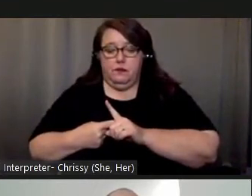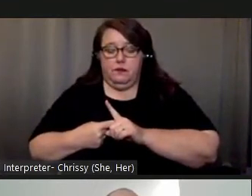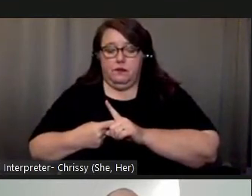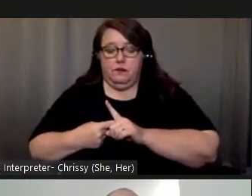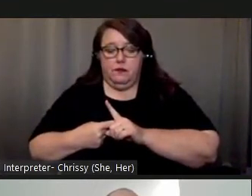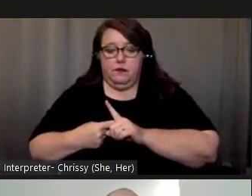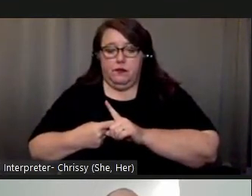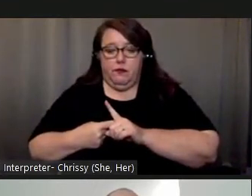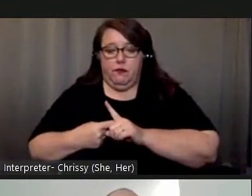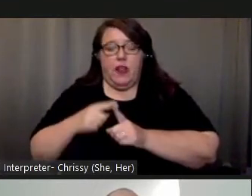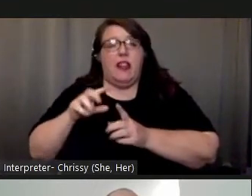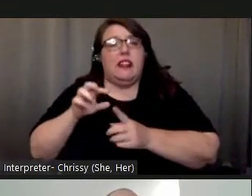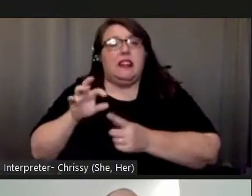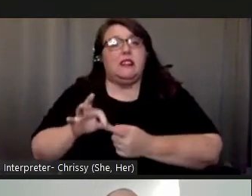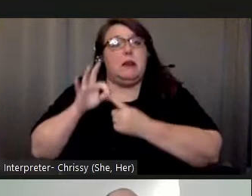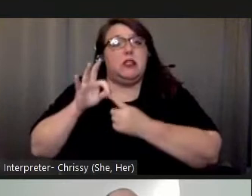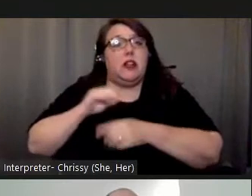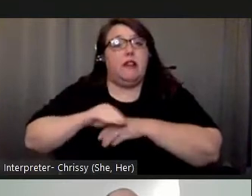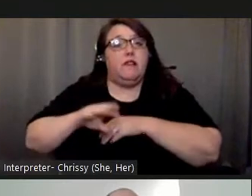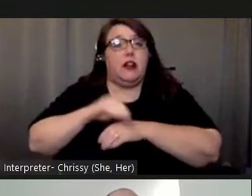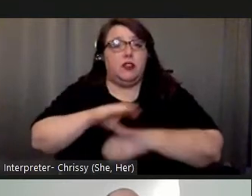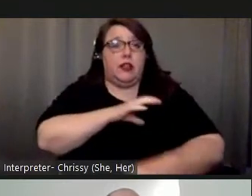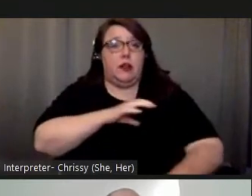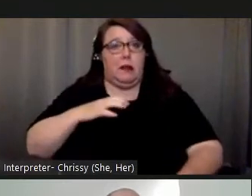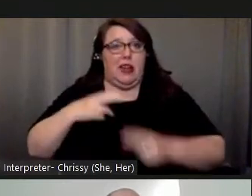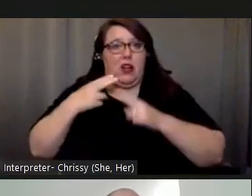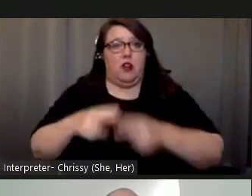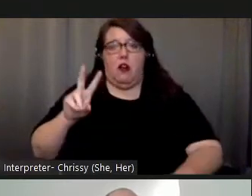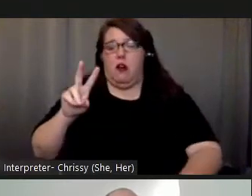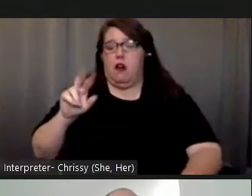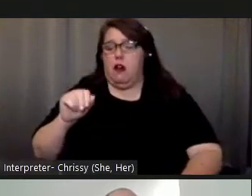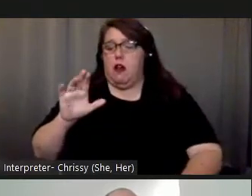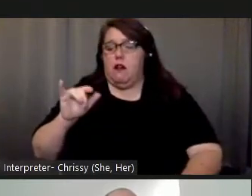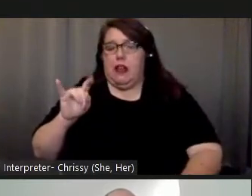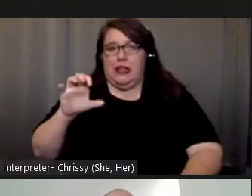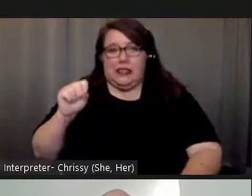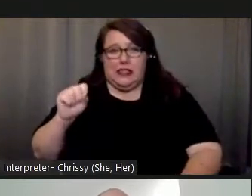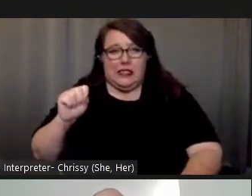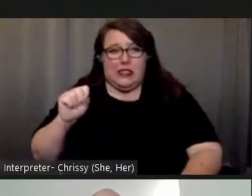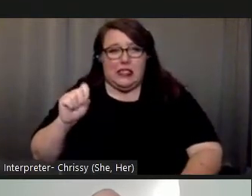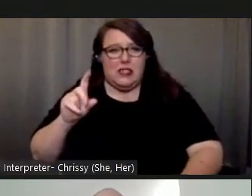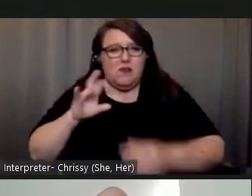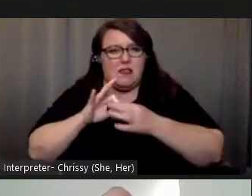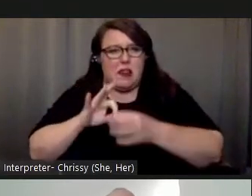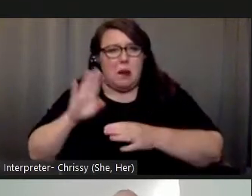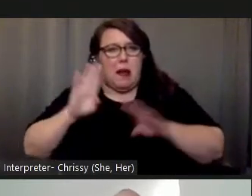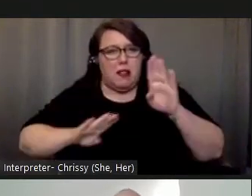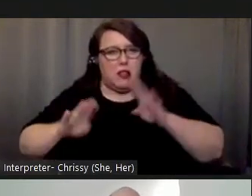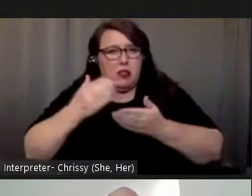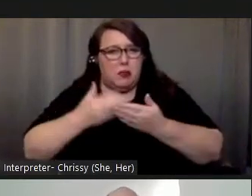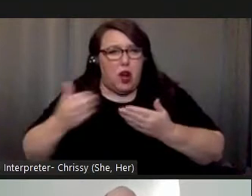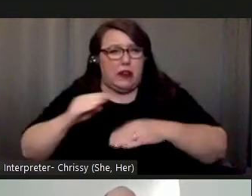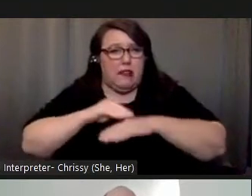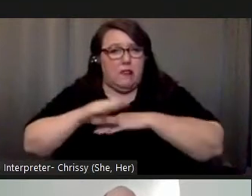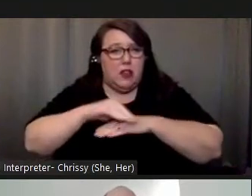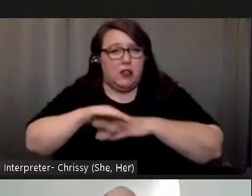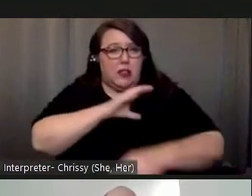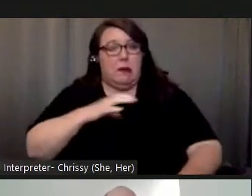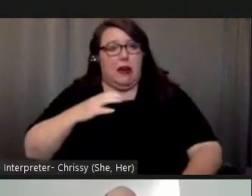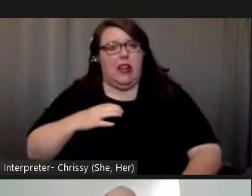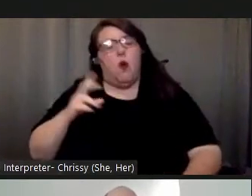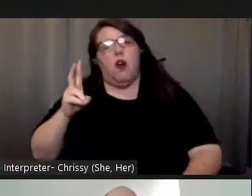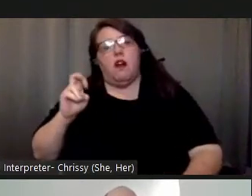Specialty Advisory Committee that's called Vaccines and Related Biological Products Advisory Committee, or